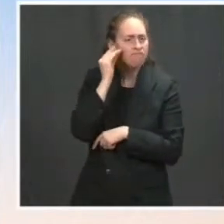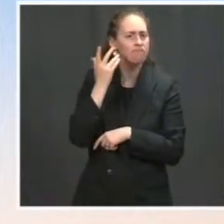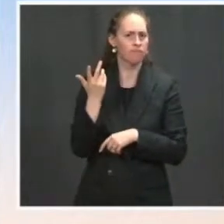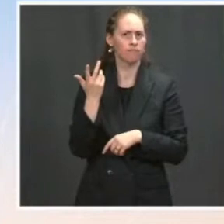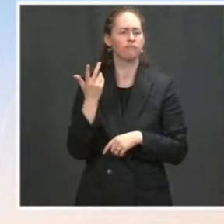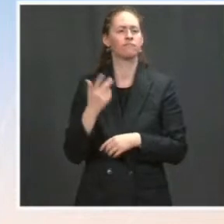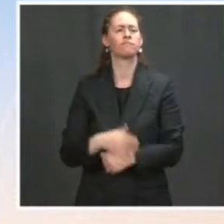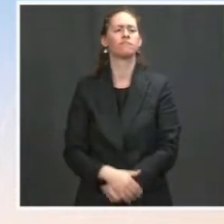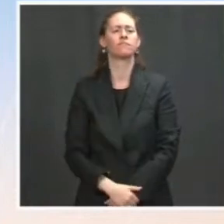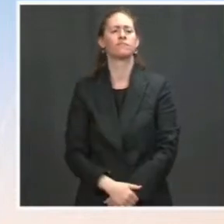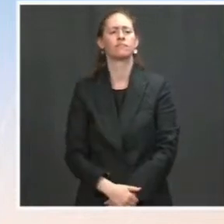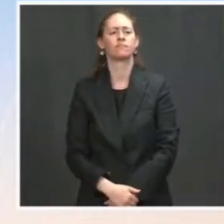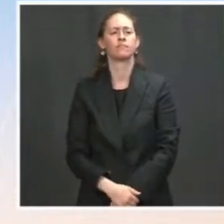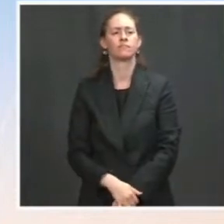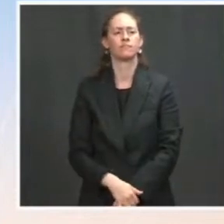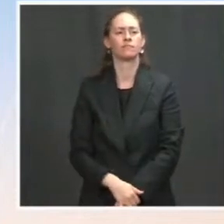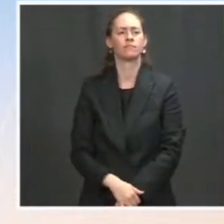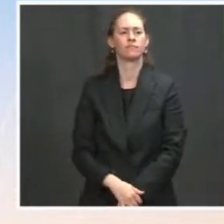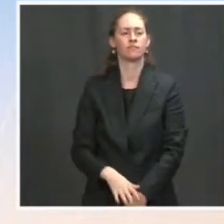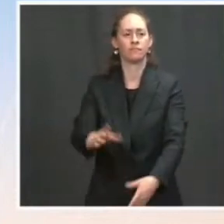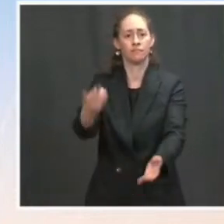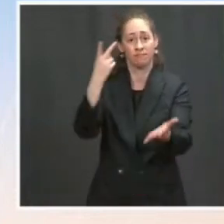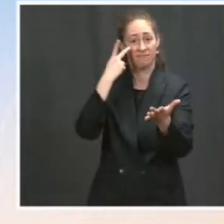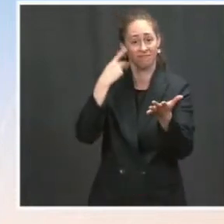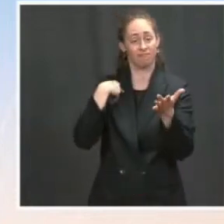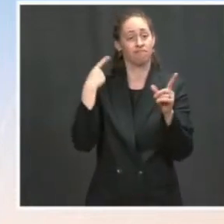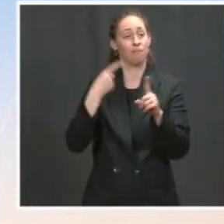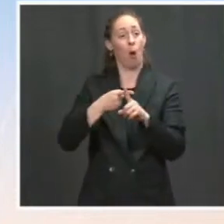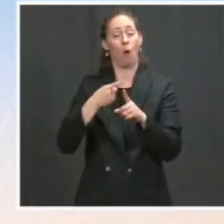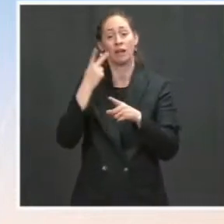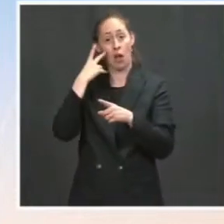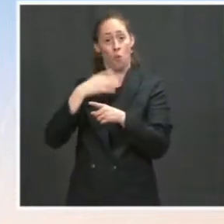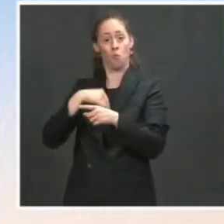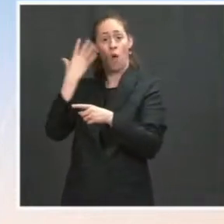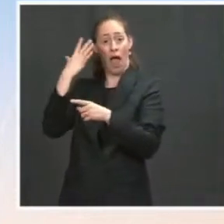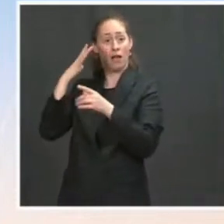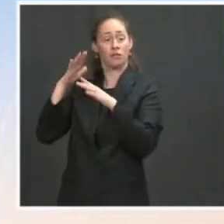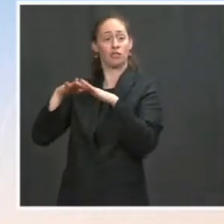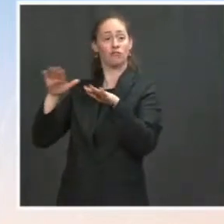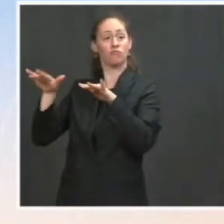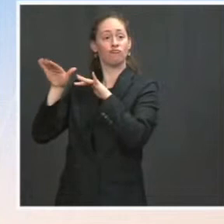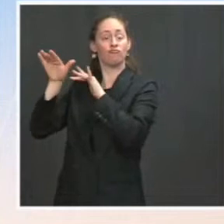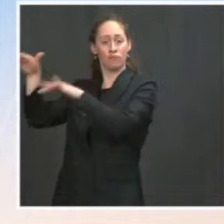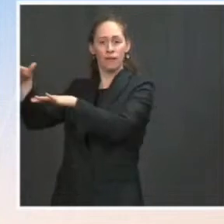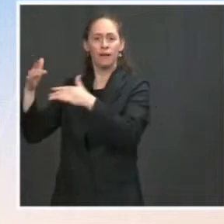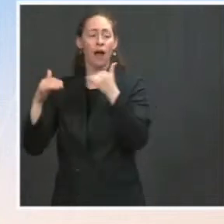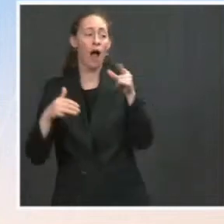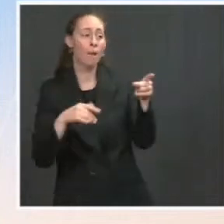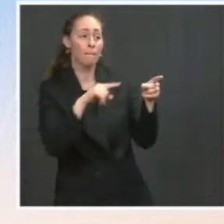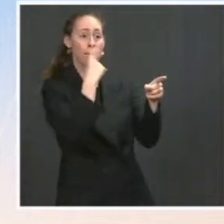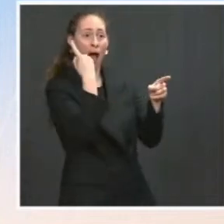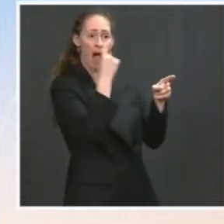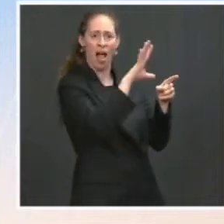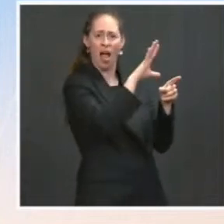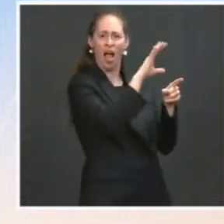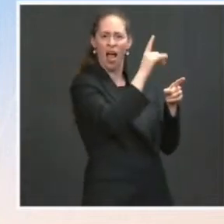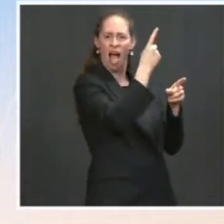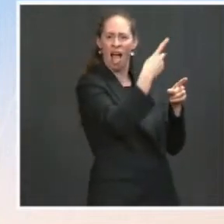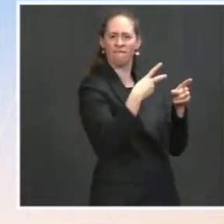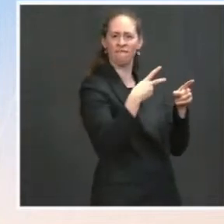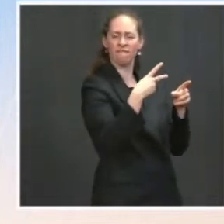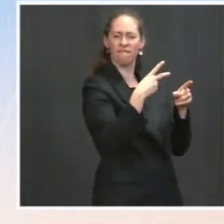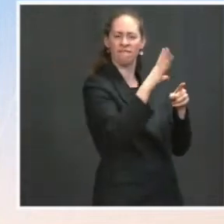people who are worried about that equity gap. Does the administration have a goal, a number in mind for how this should be playing out when it comes